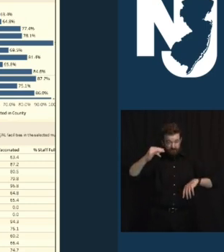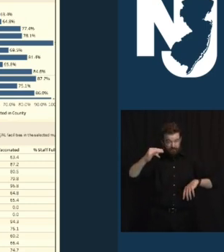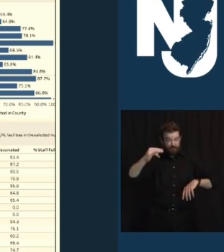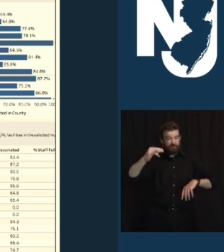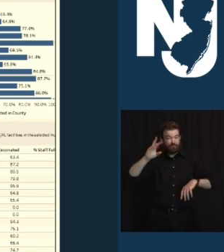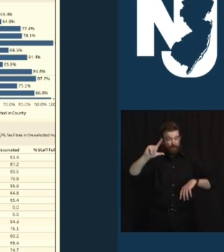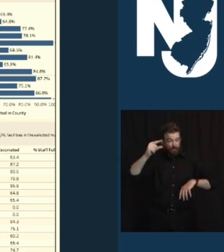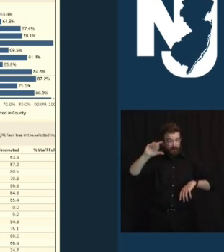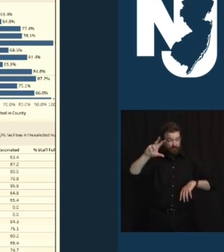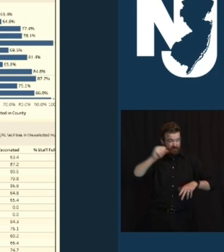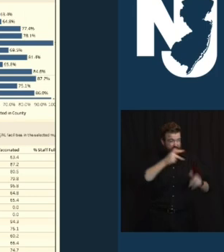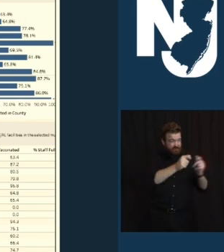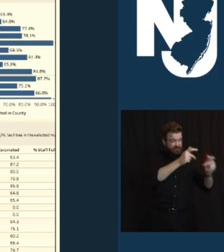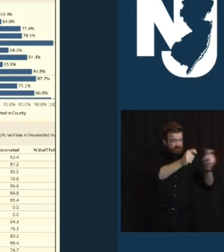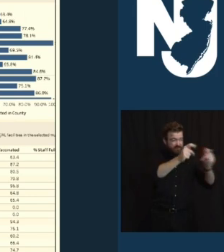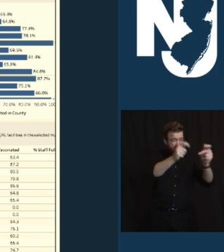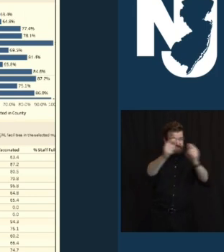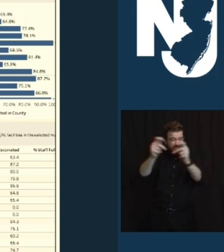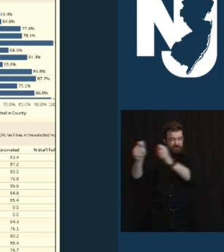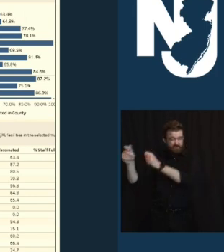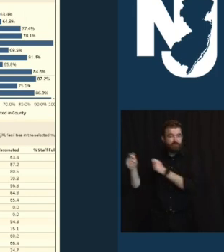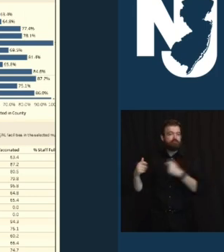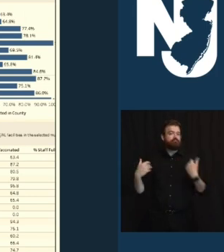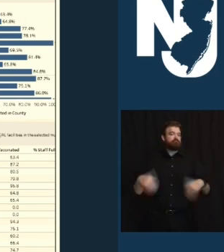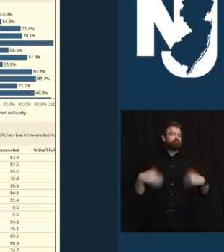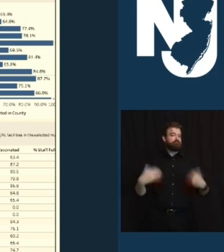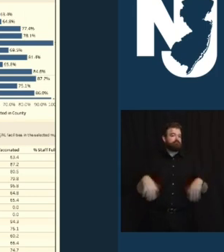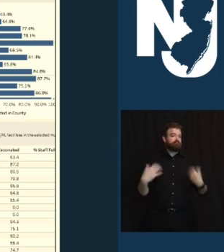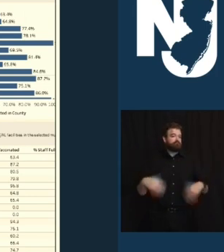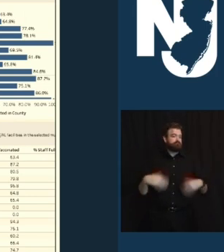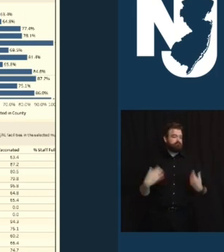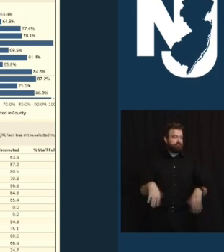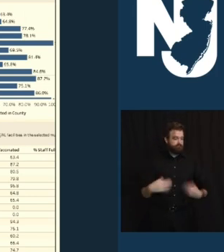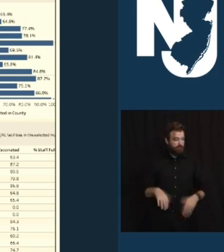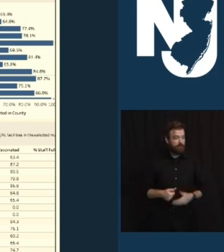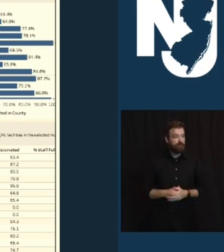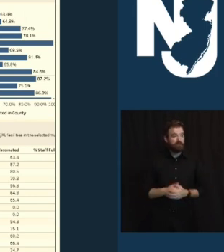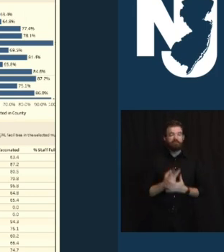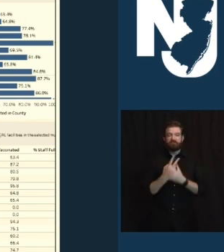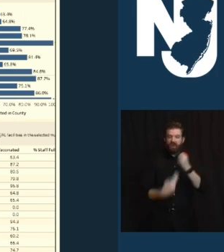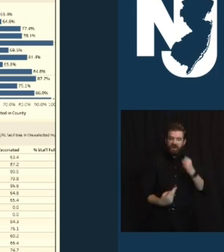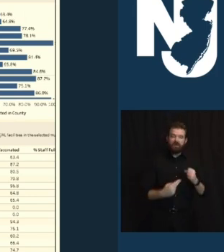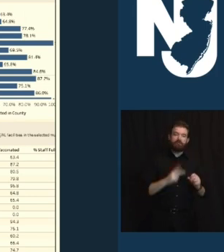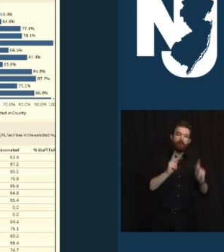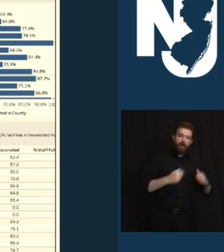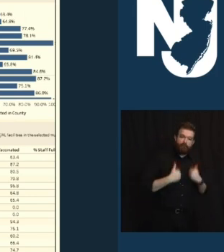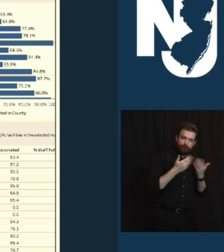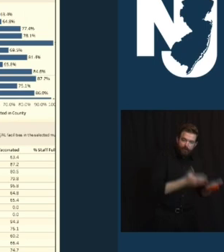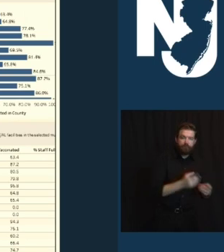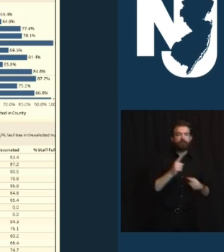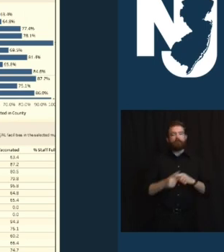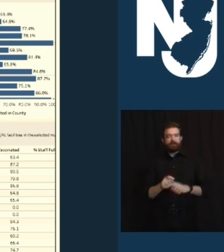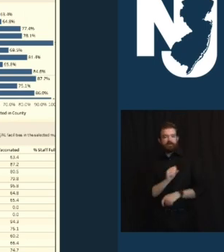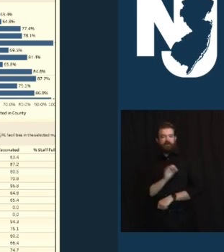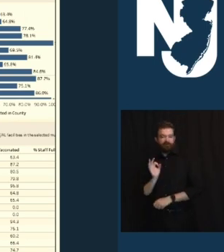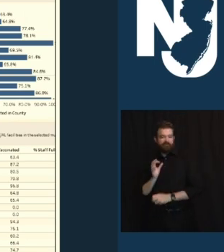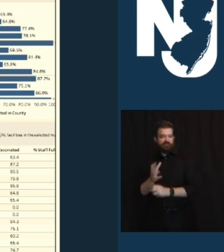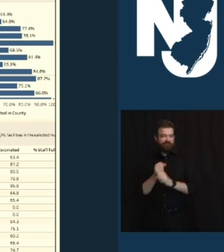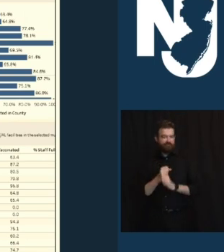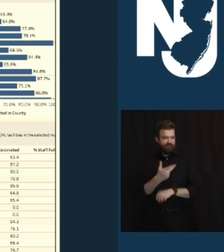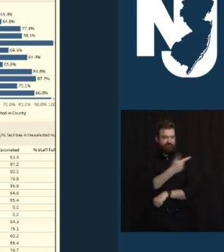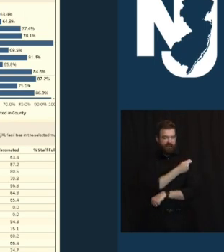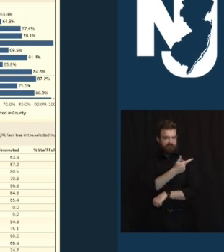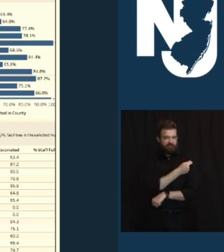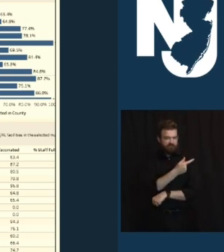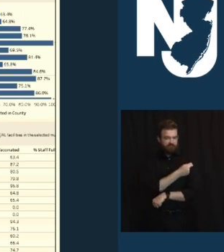127,643 to staff. And vaccination rates are broken down by county and facility on the long-term care